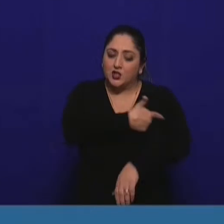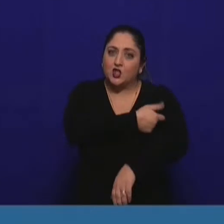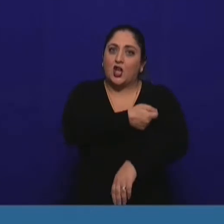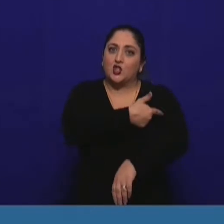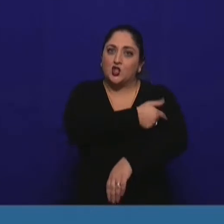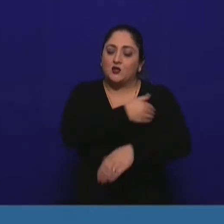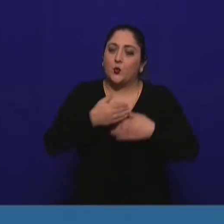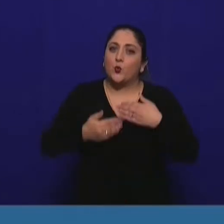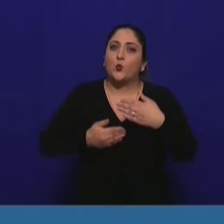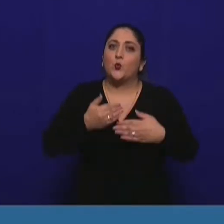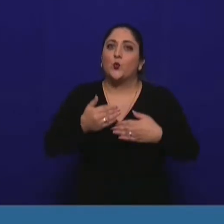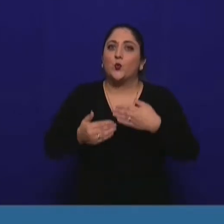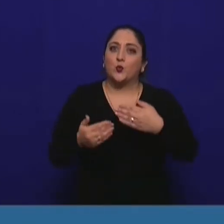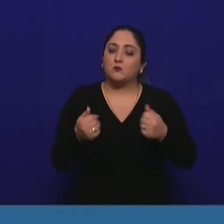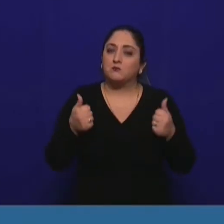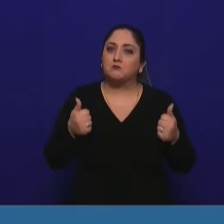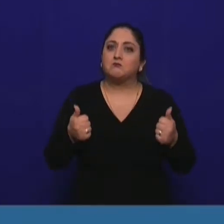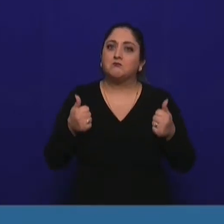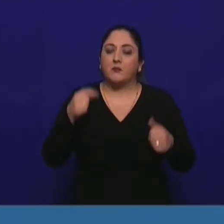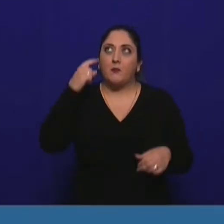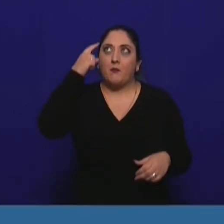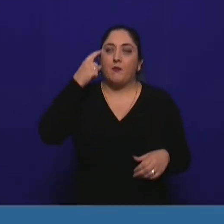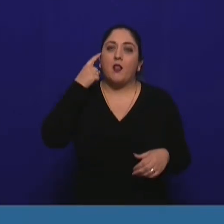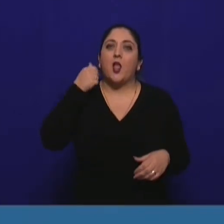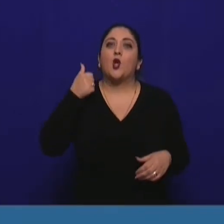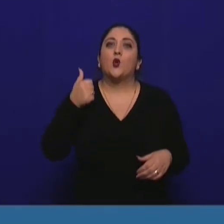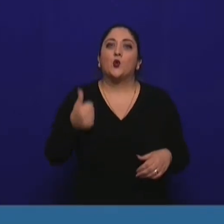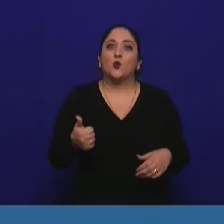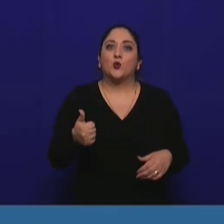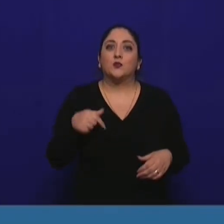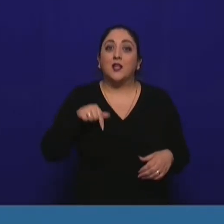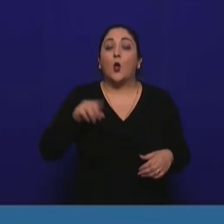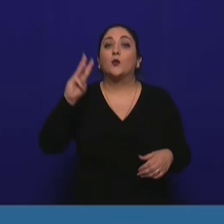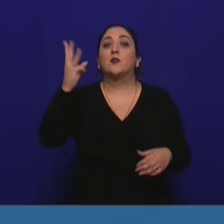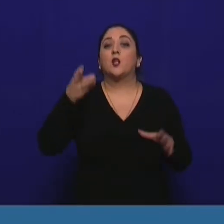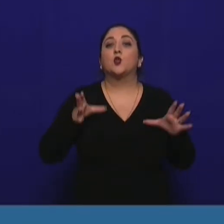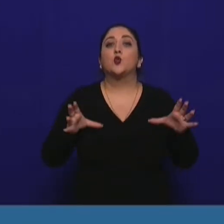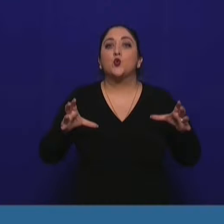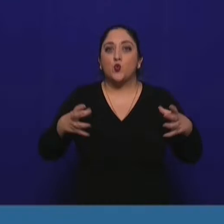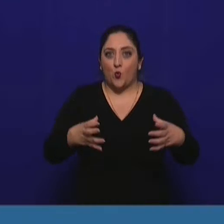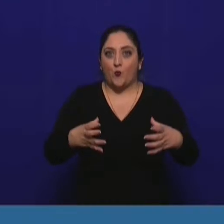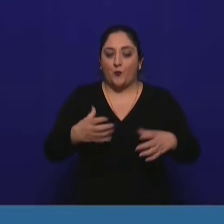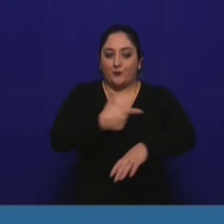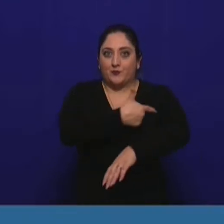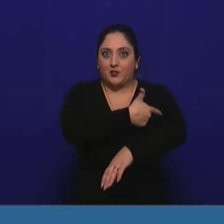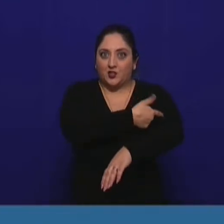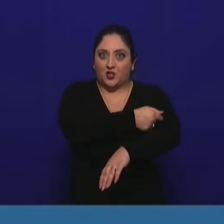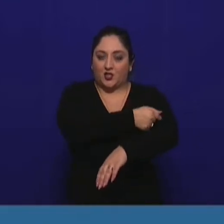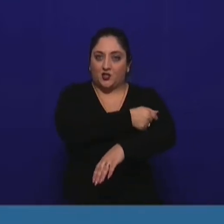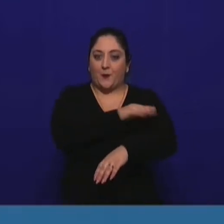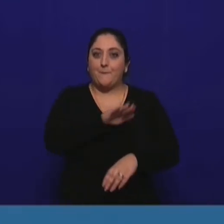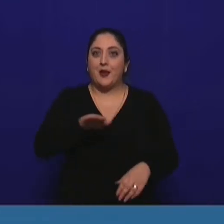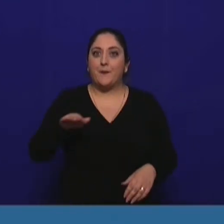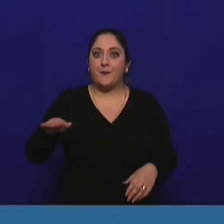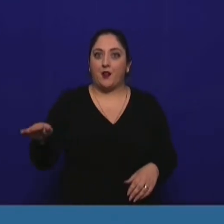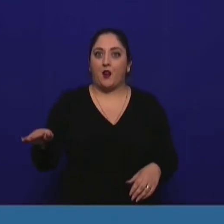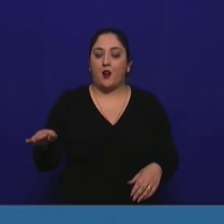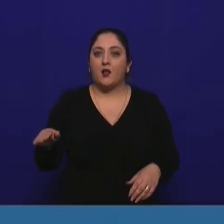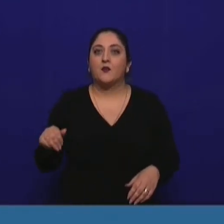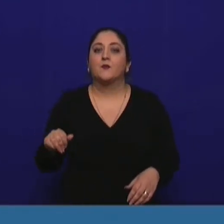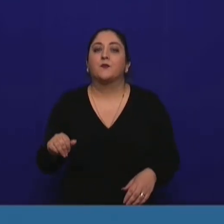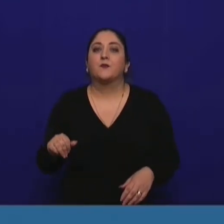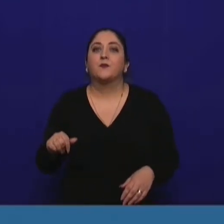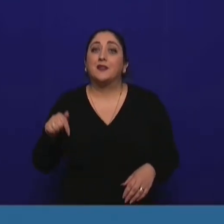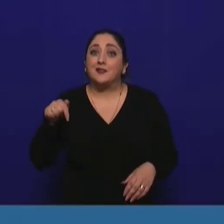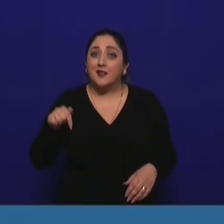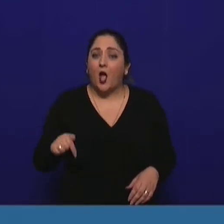vaccination strategy, whereby we have gone into the third cohort now of vaccination of individual groups of people. We